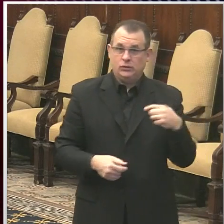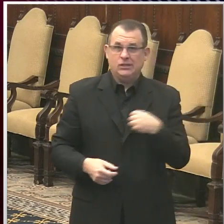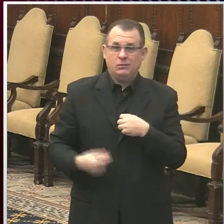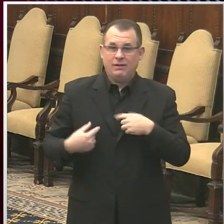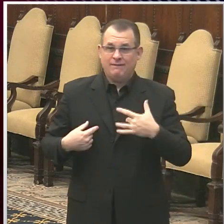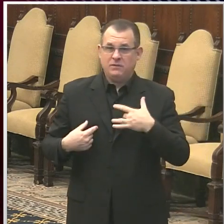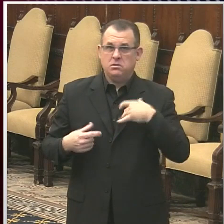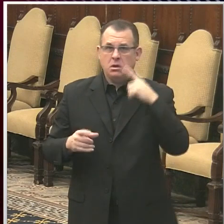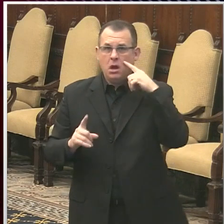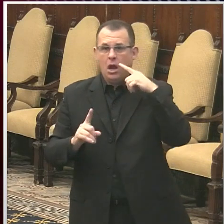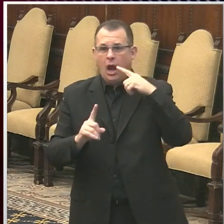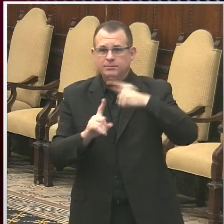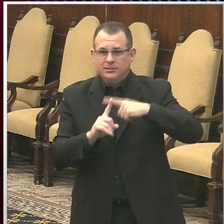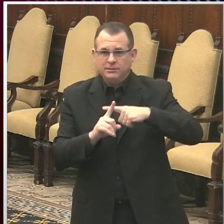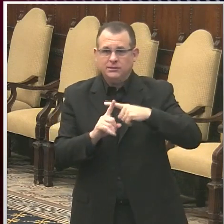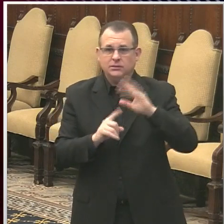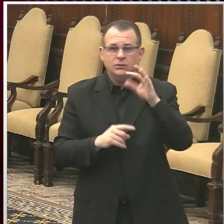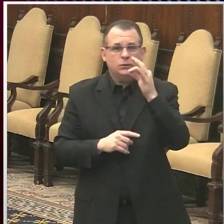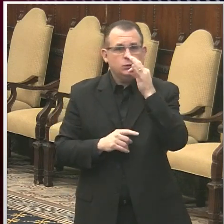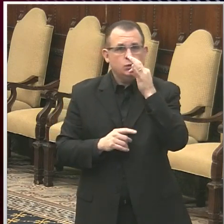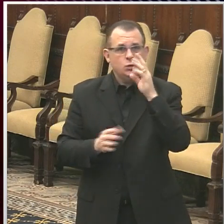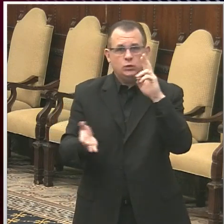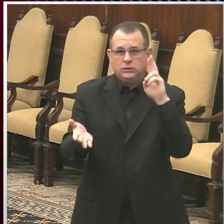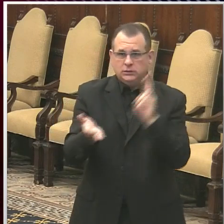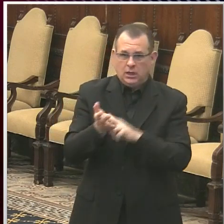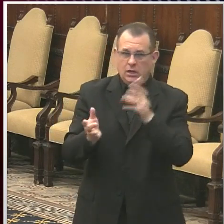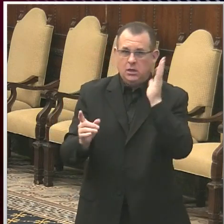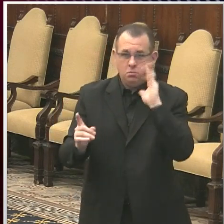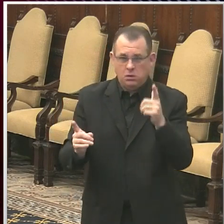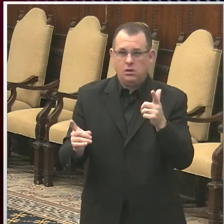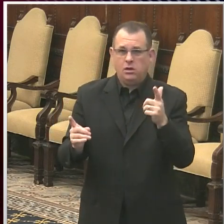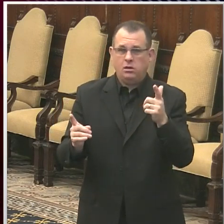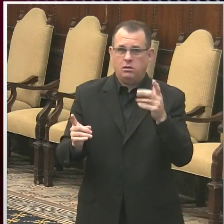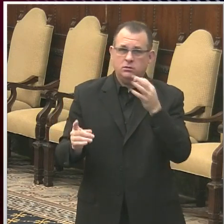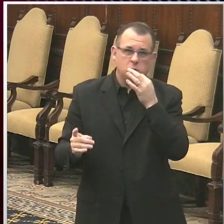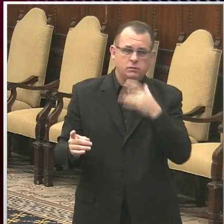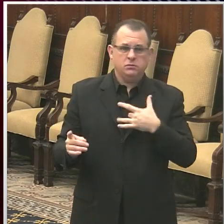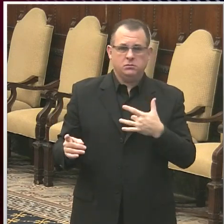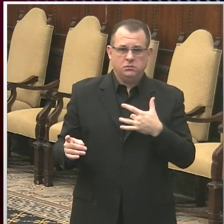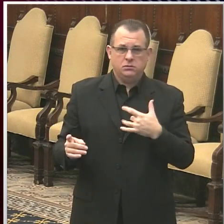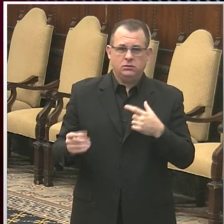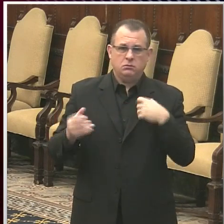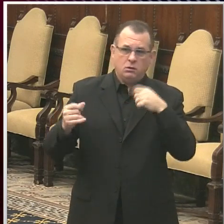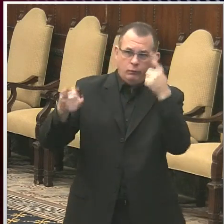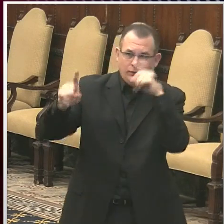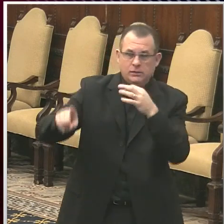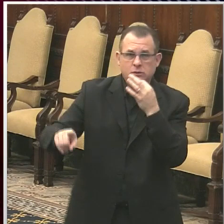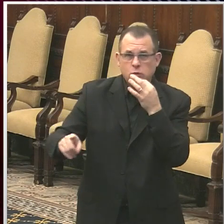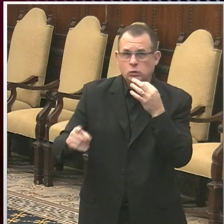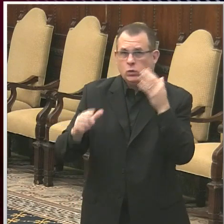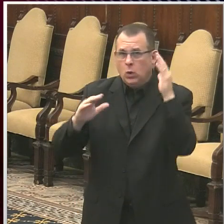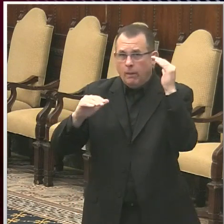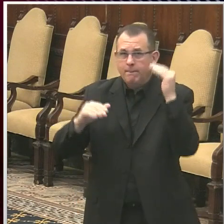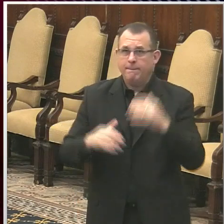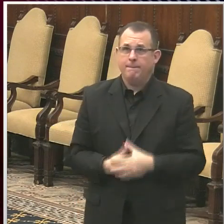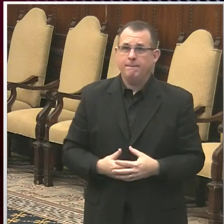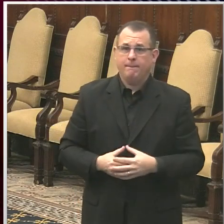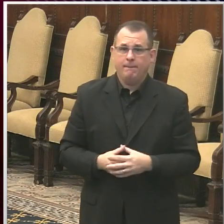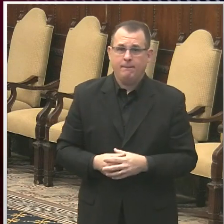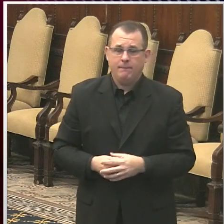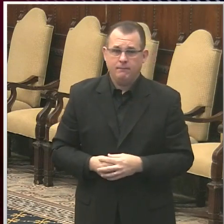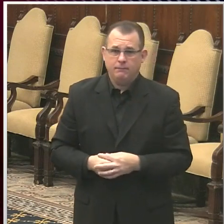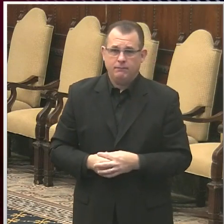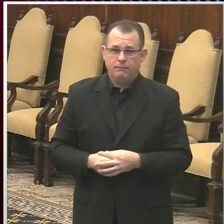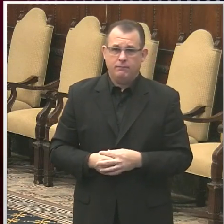reach agreement in the near future. All right, that's all. Great, thanks, Jason. And next,